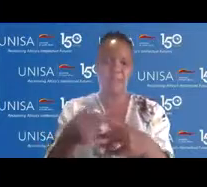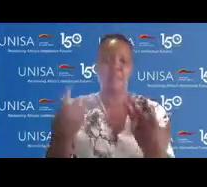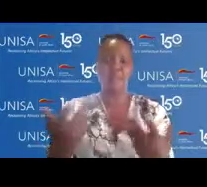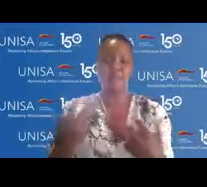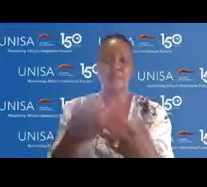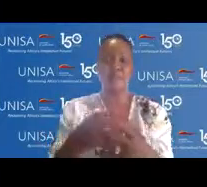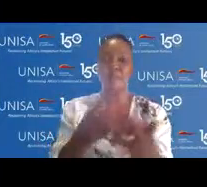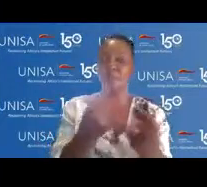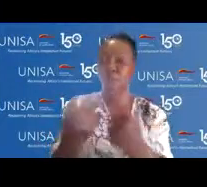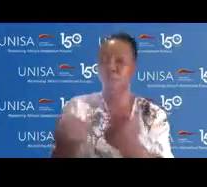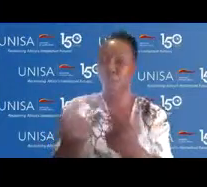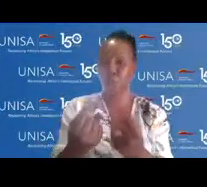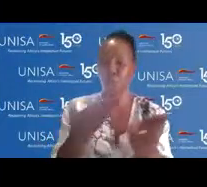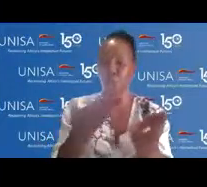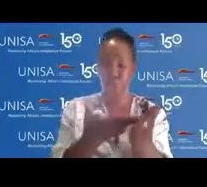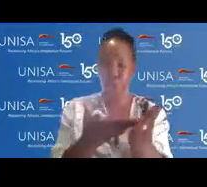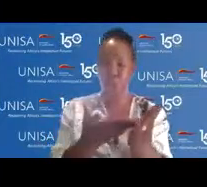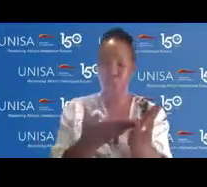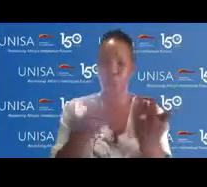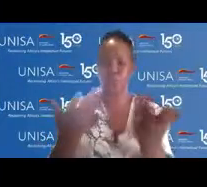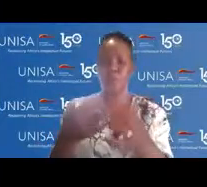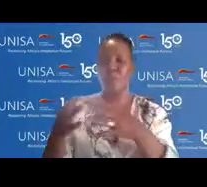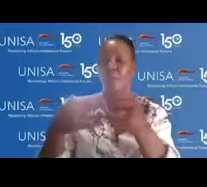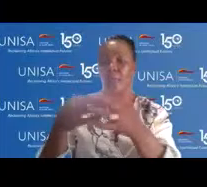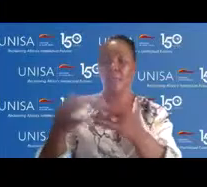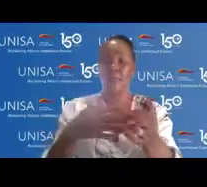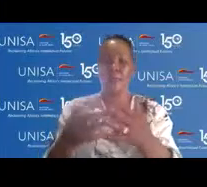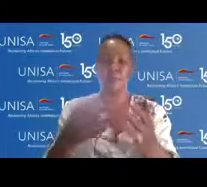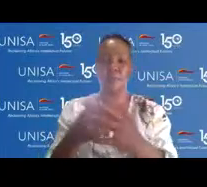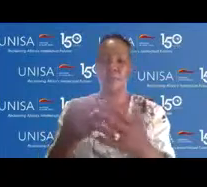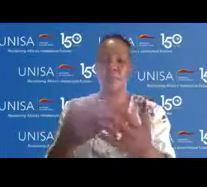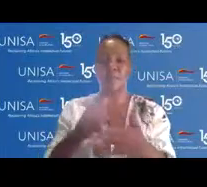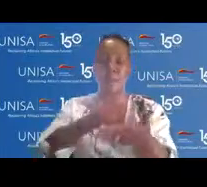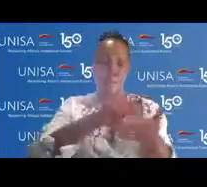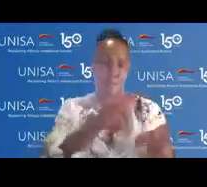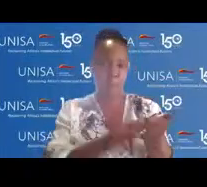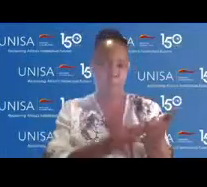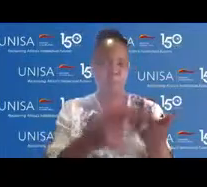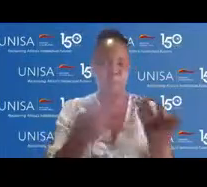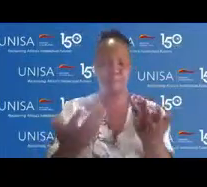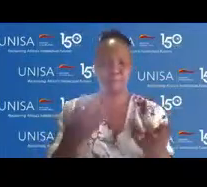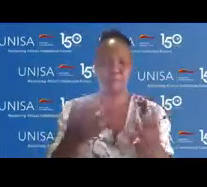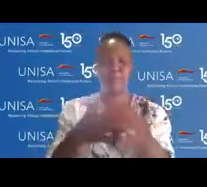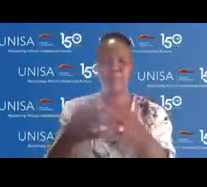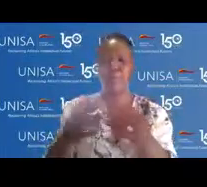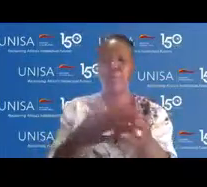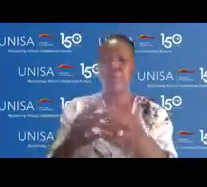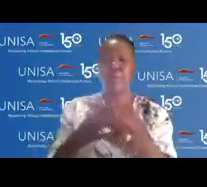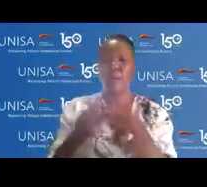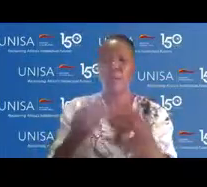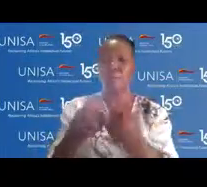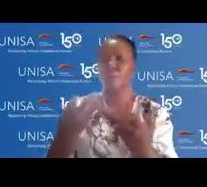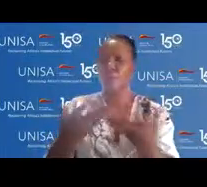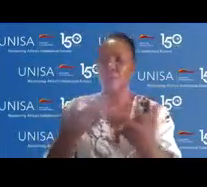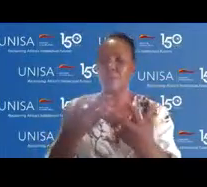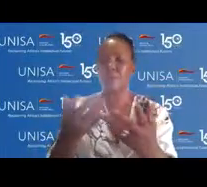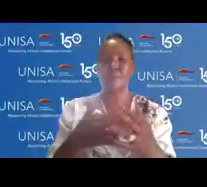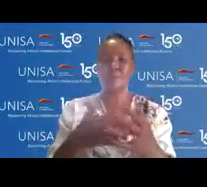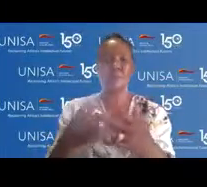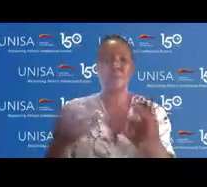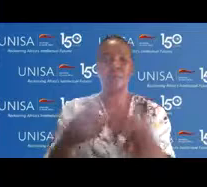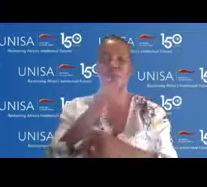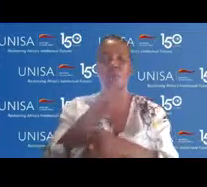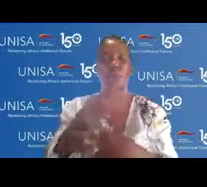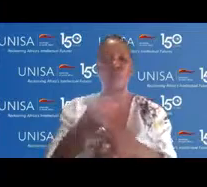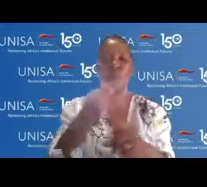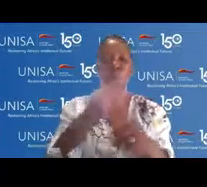this from any application, any source basically, where if you're using Word on the PC